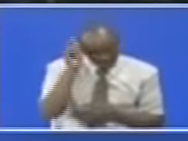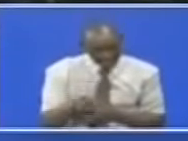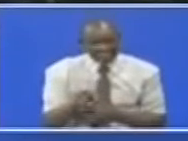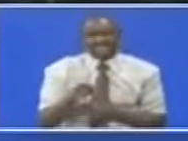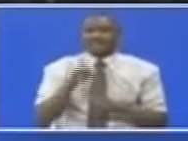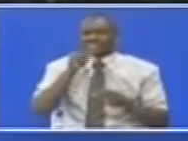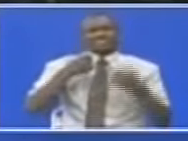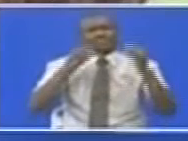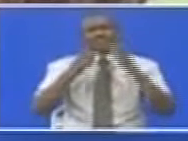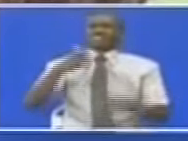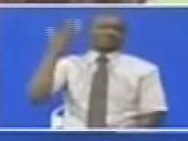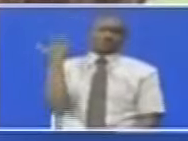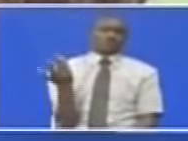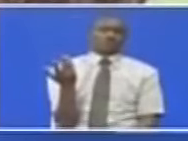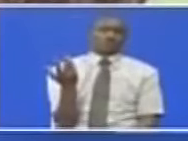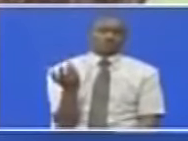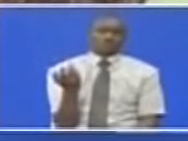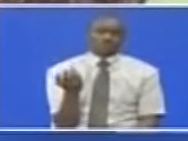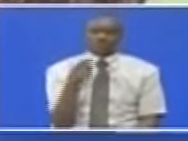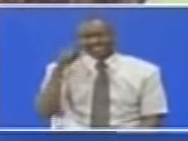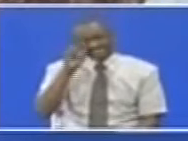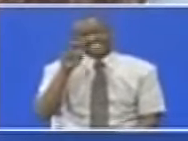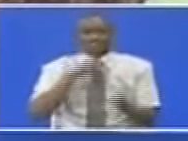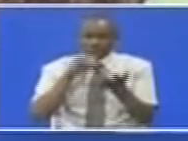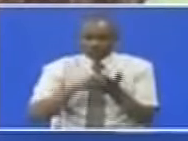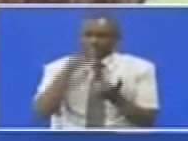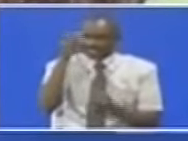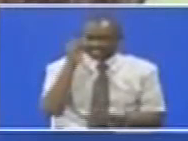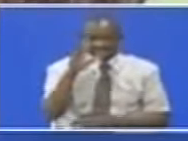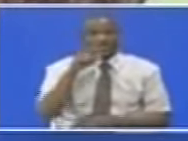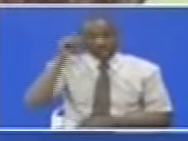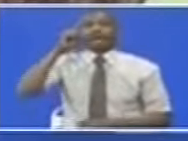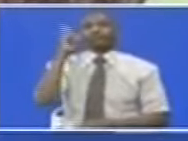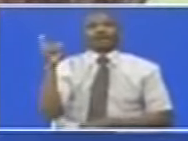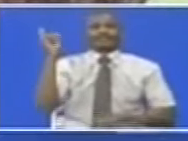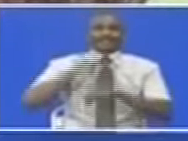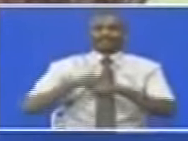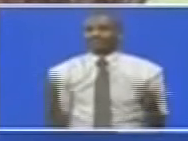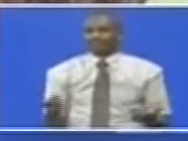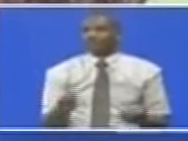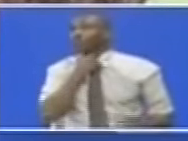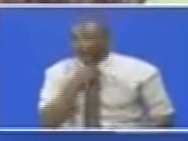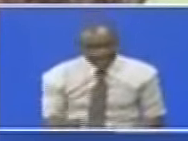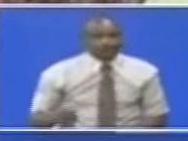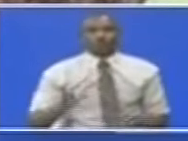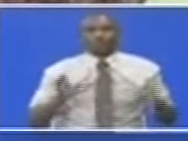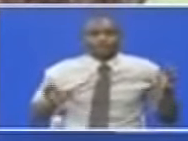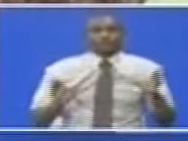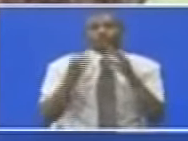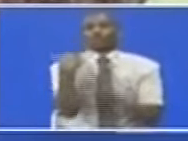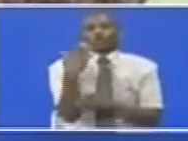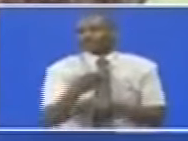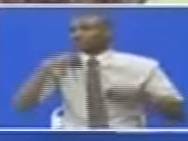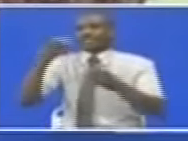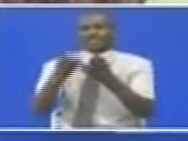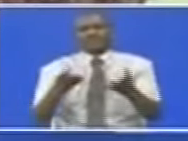been implemented like yesterday. We see a situation where the Teacher Service Commission wakes up one morning and just wants to push in documents